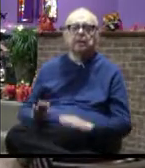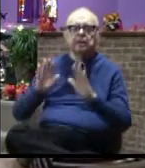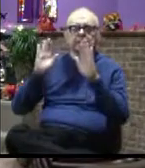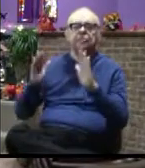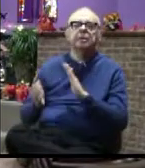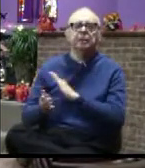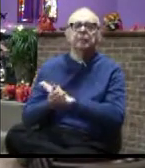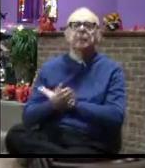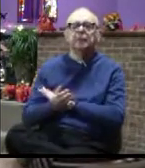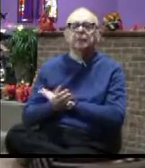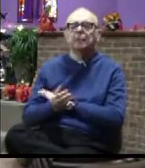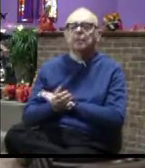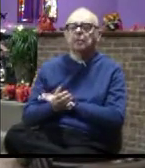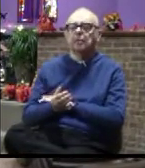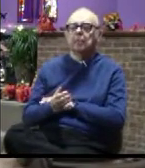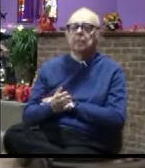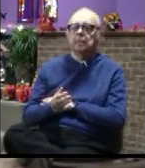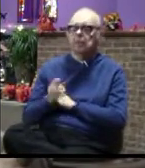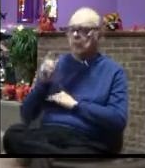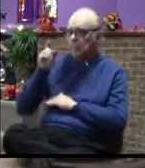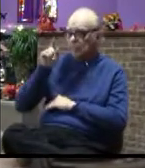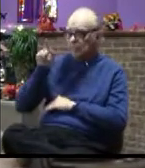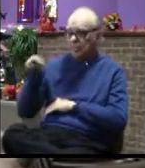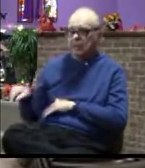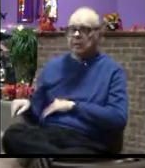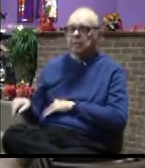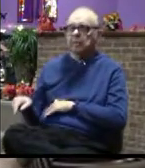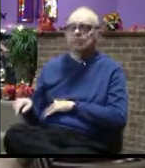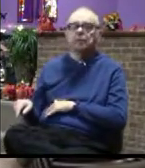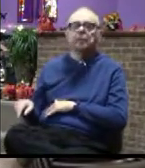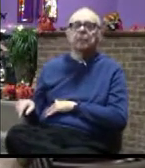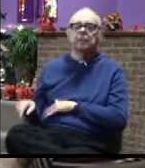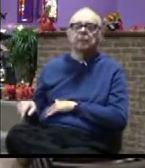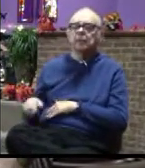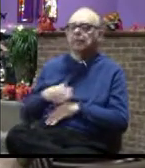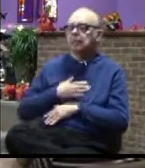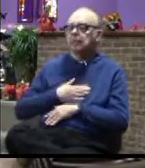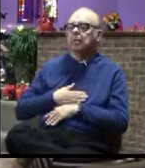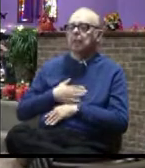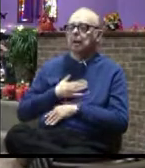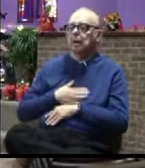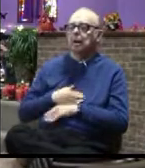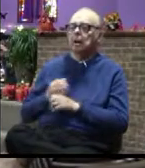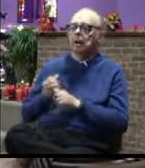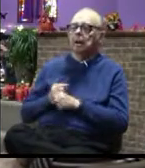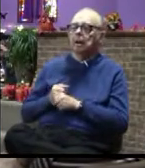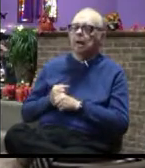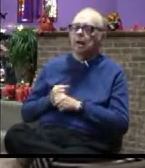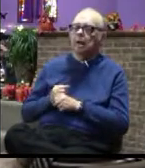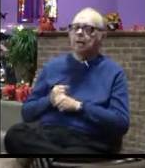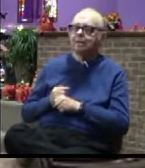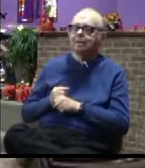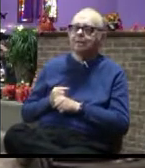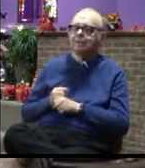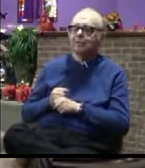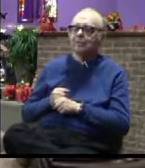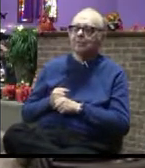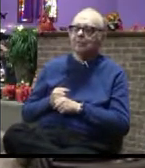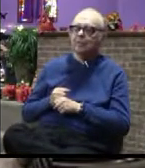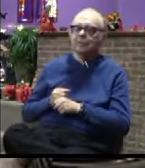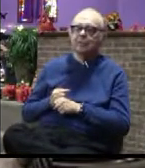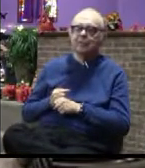Sunday morning while you guys are in here enjoying getting your toes stomped on